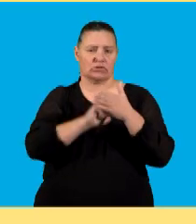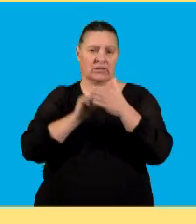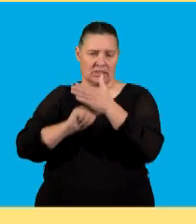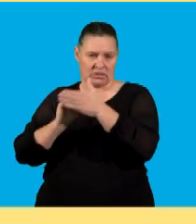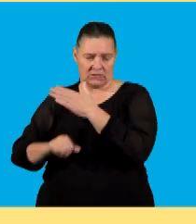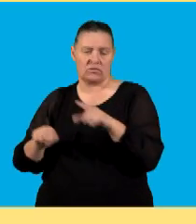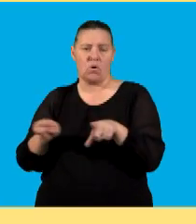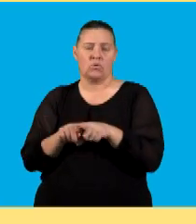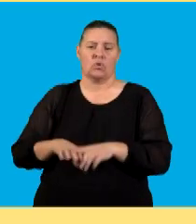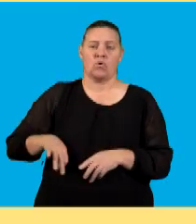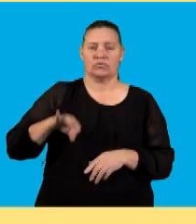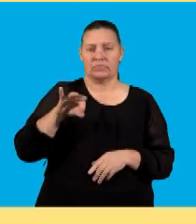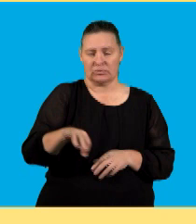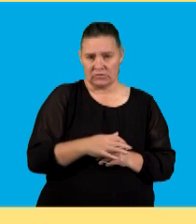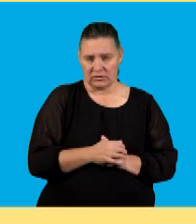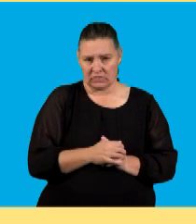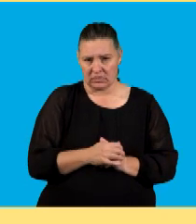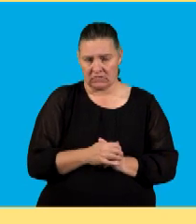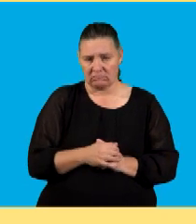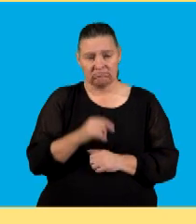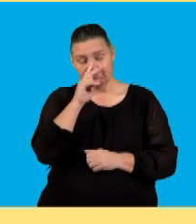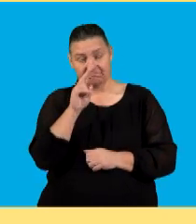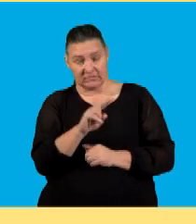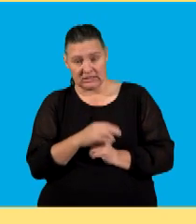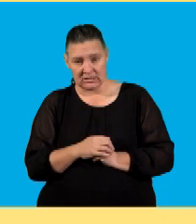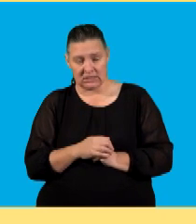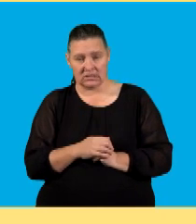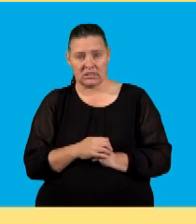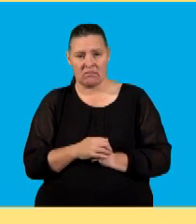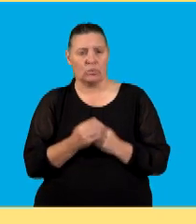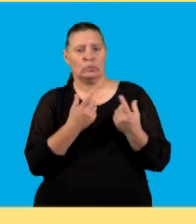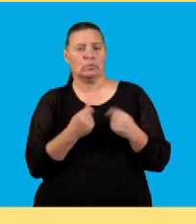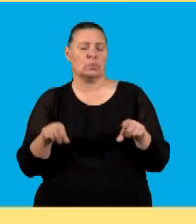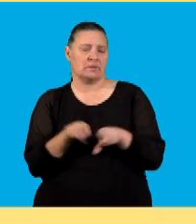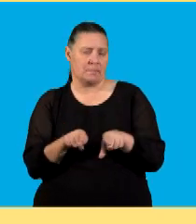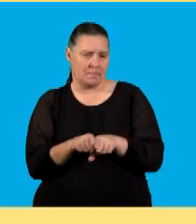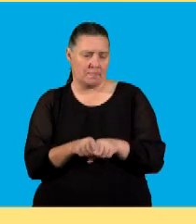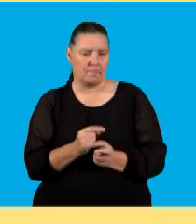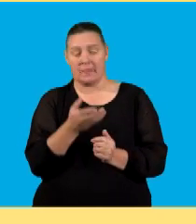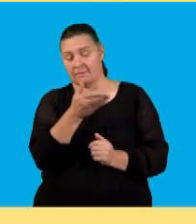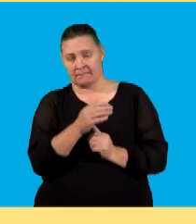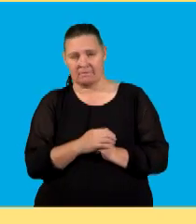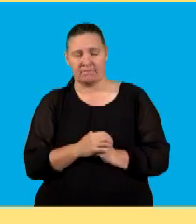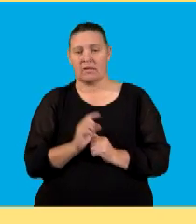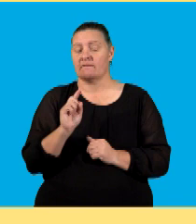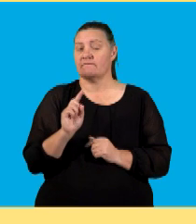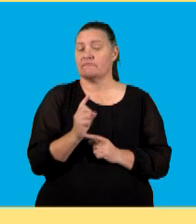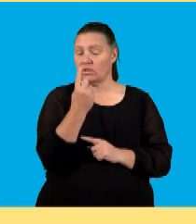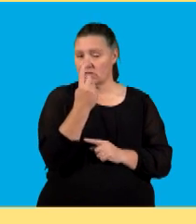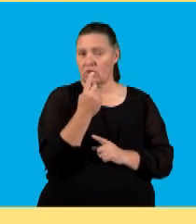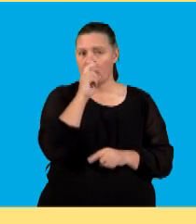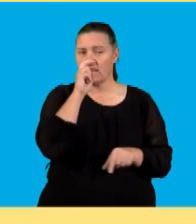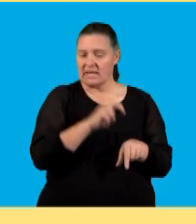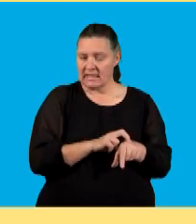our deductions as well as our contributions. Let us see when we do it at the same time. There it is. So